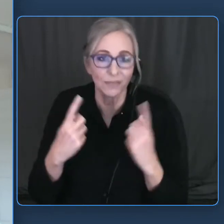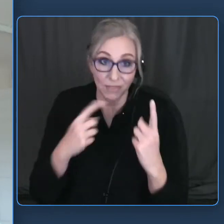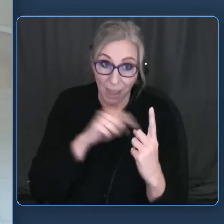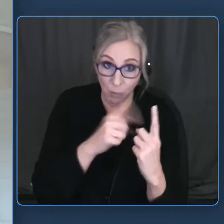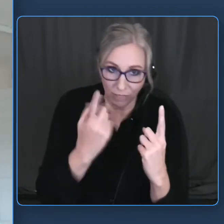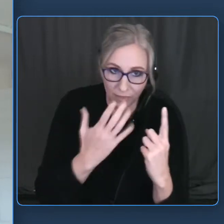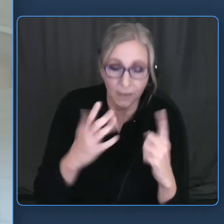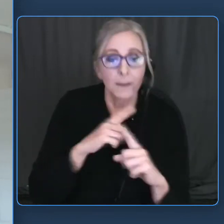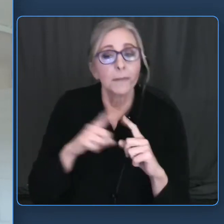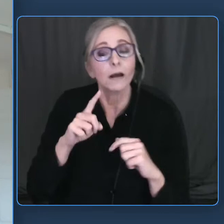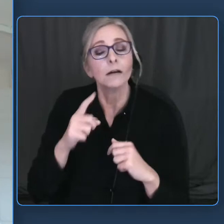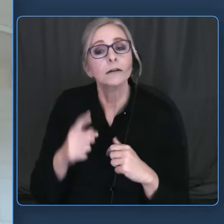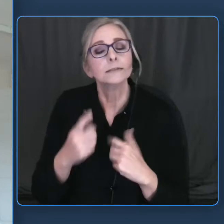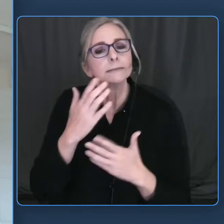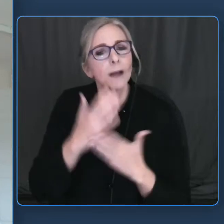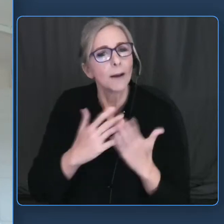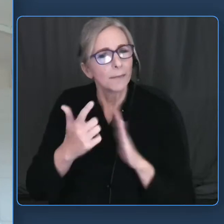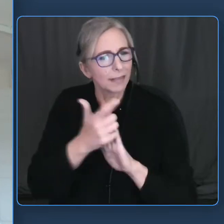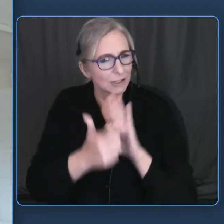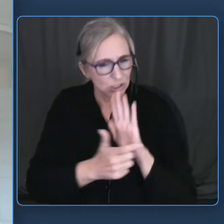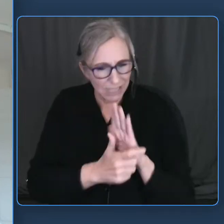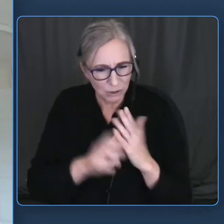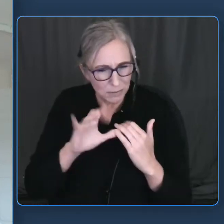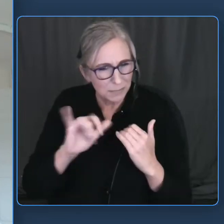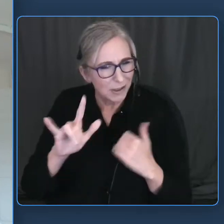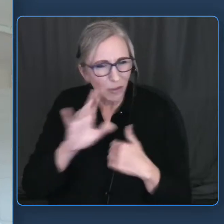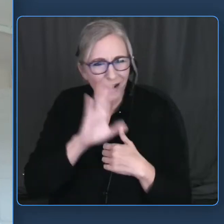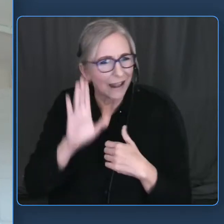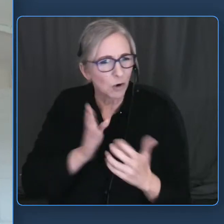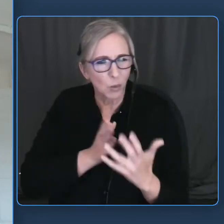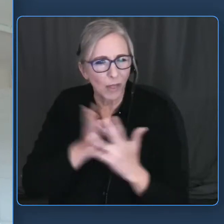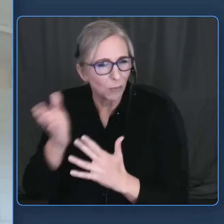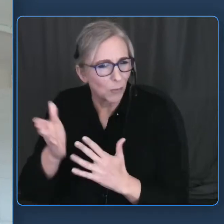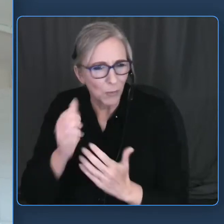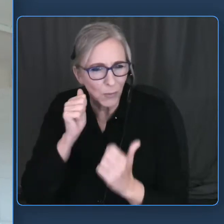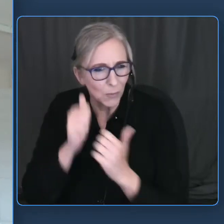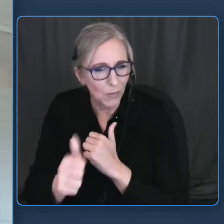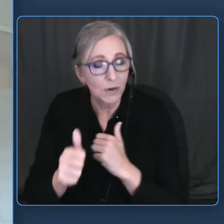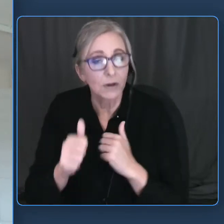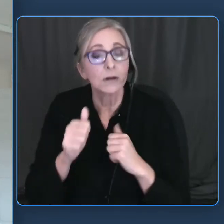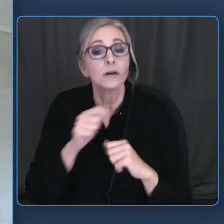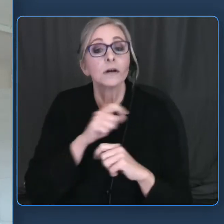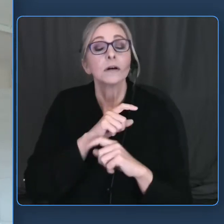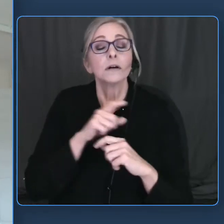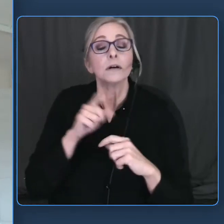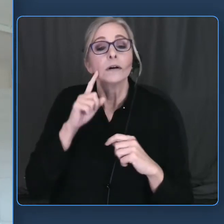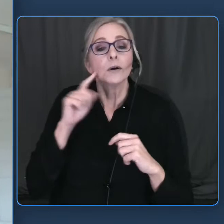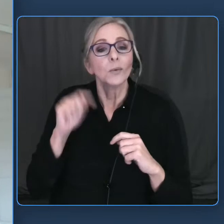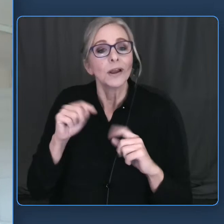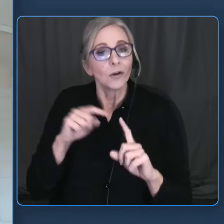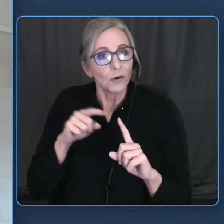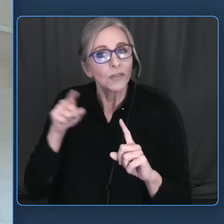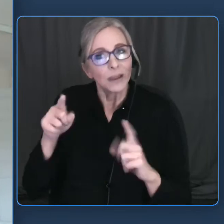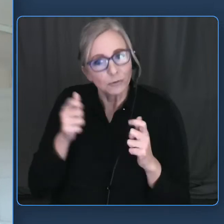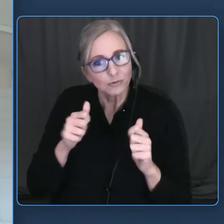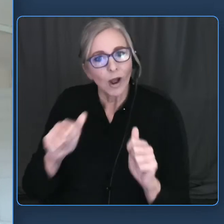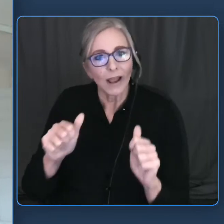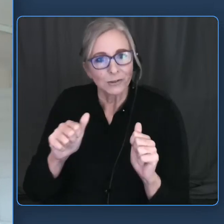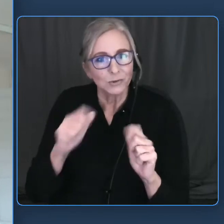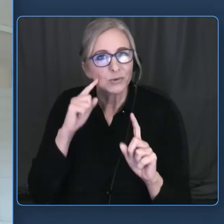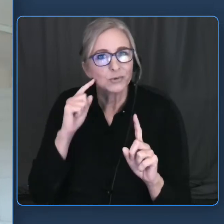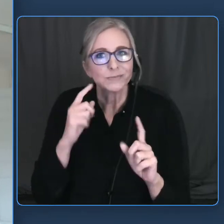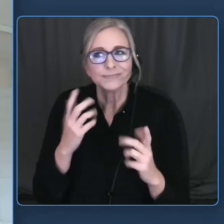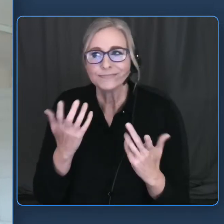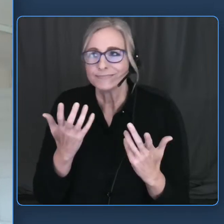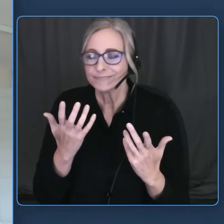mean, there was some legislation that never went through, but where they were trying